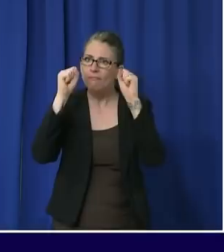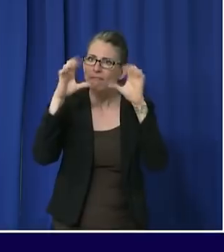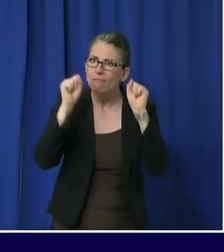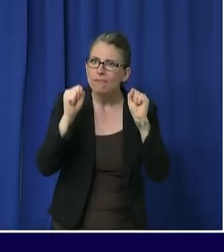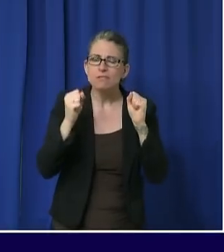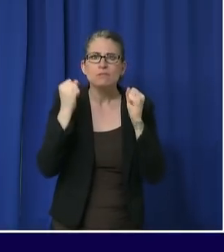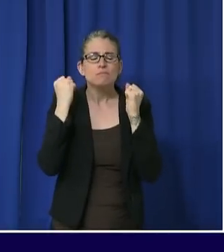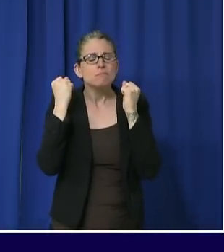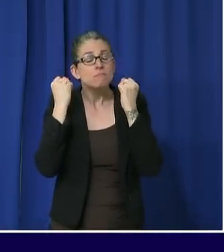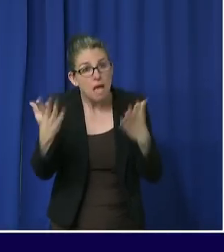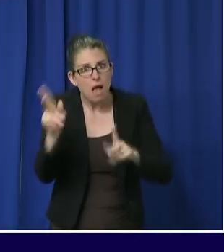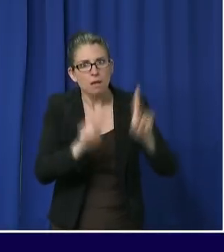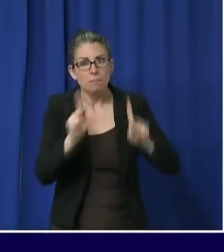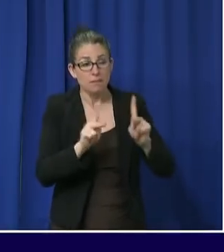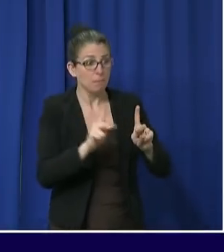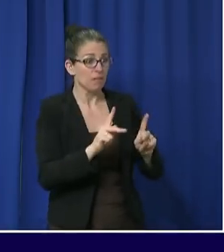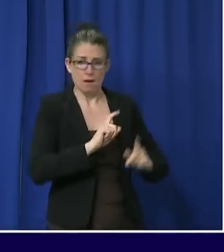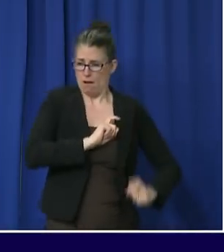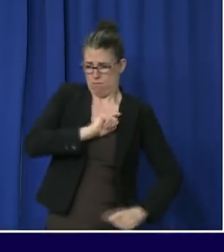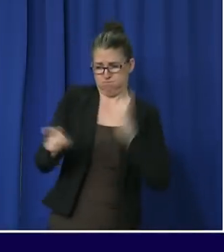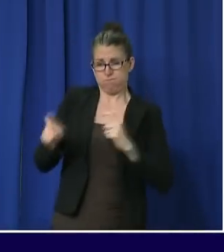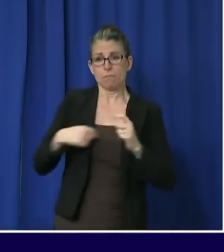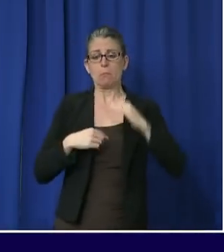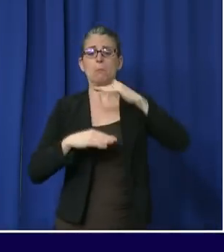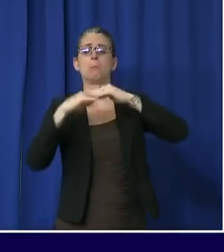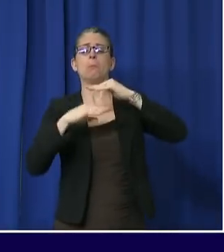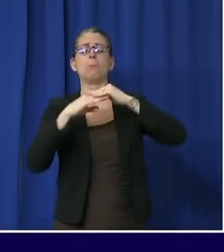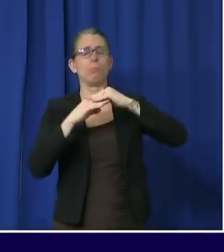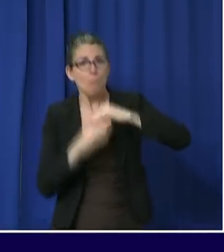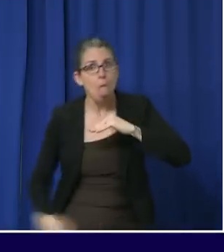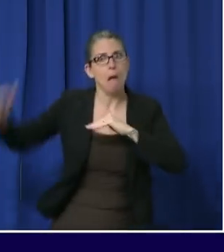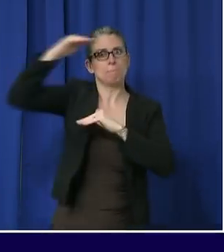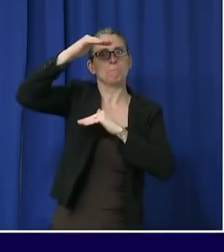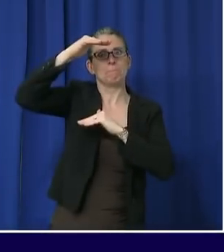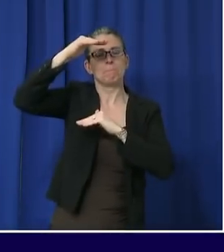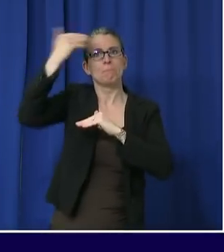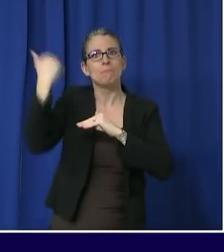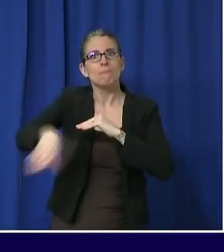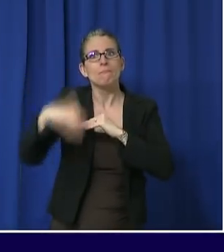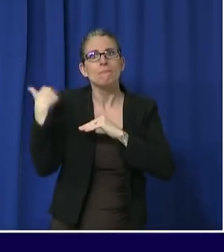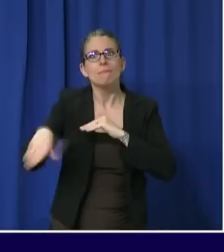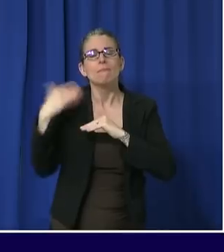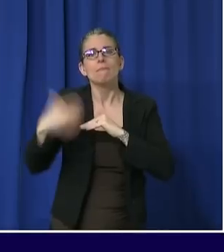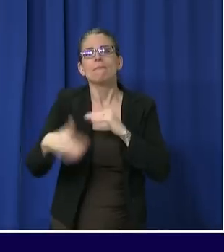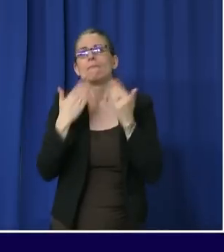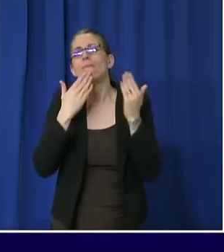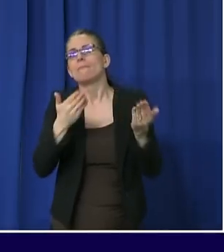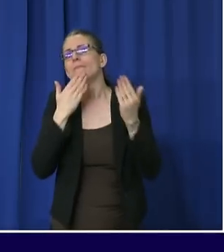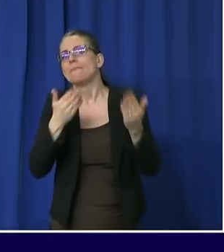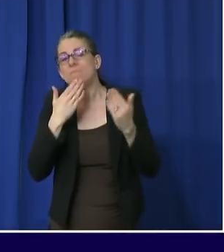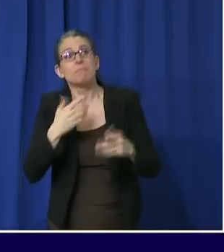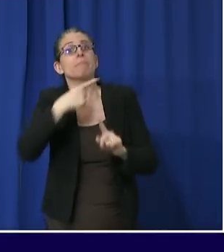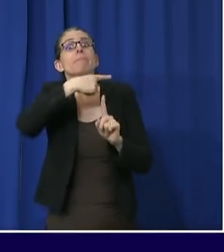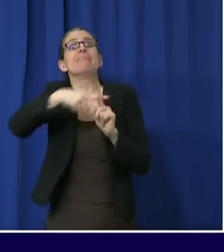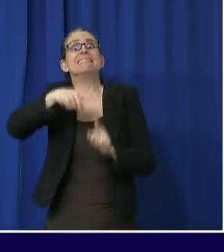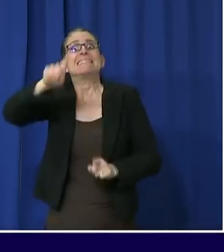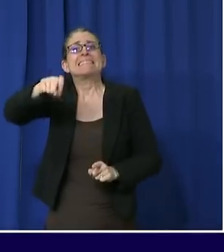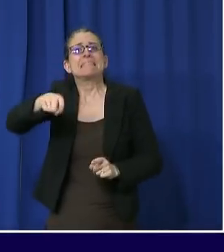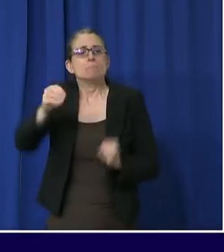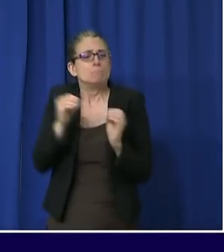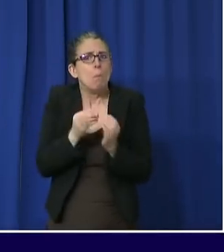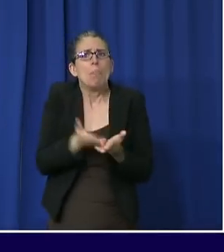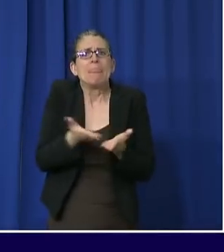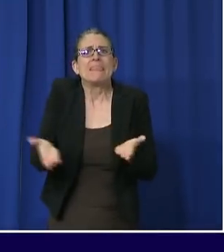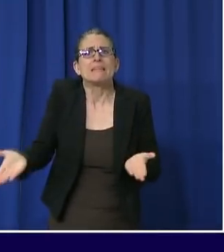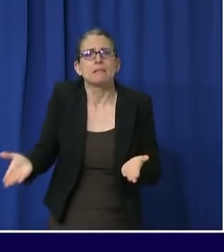of monetary donations as well as donations for materials. As a result of that, this group, the Delta